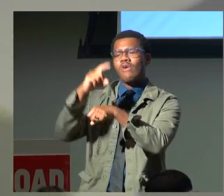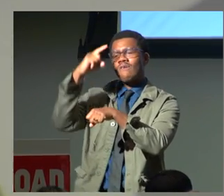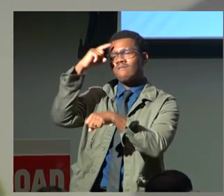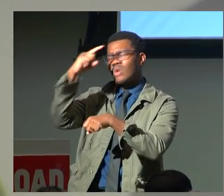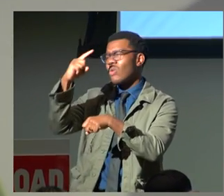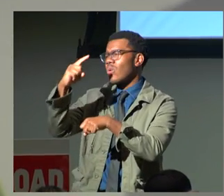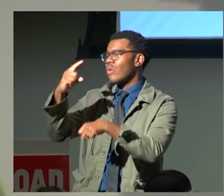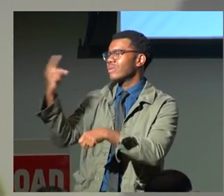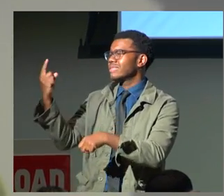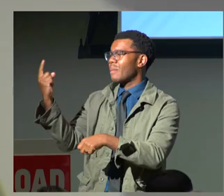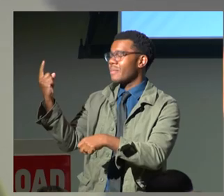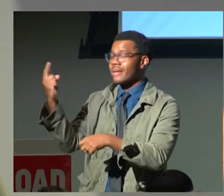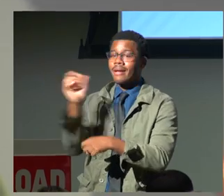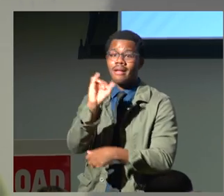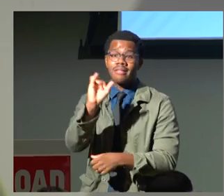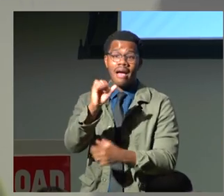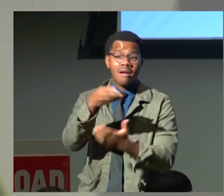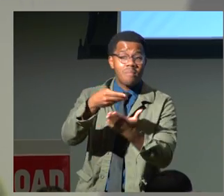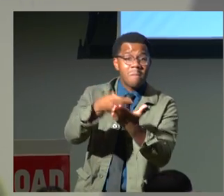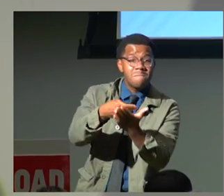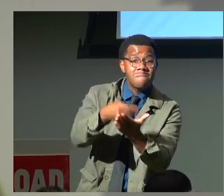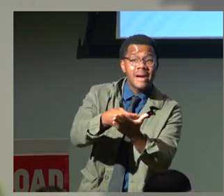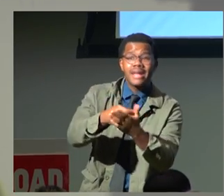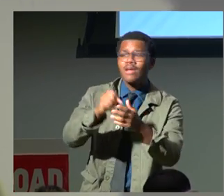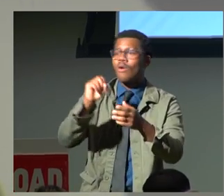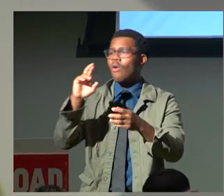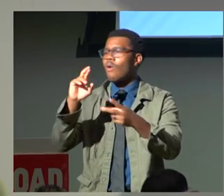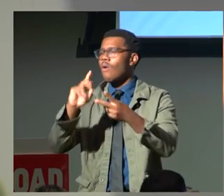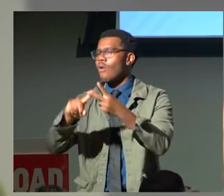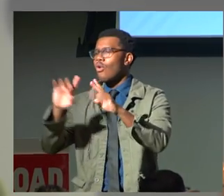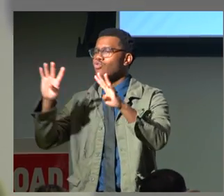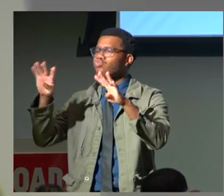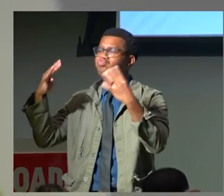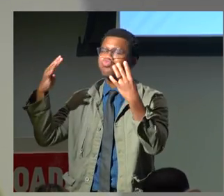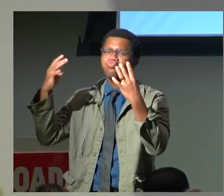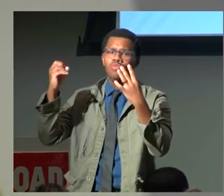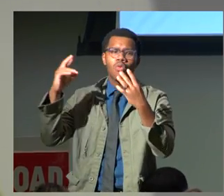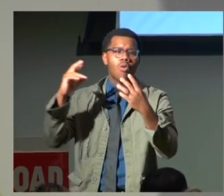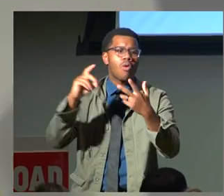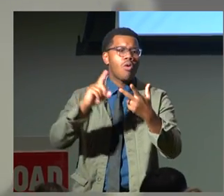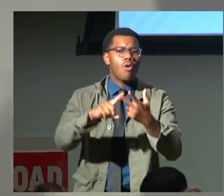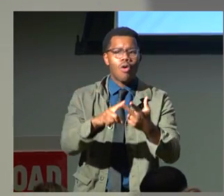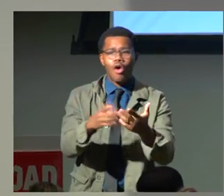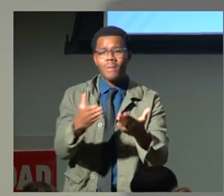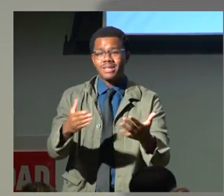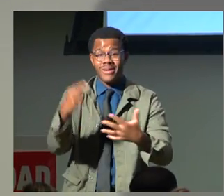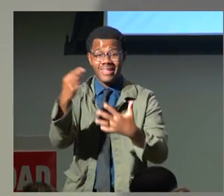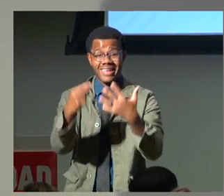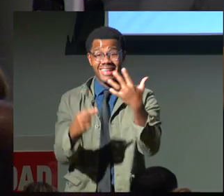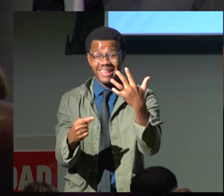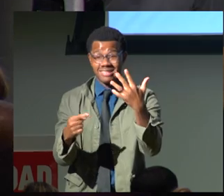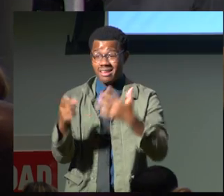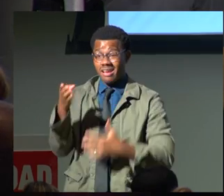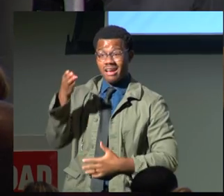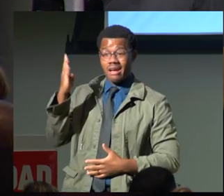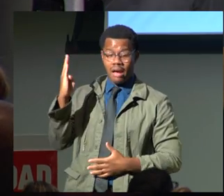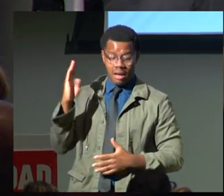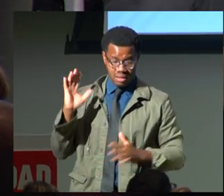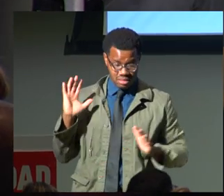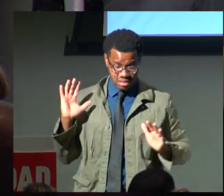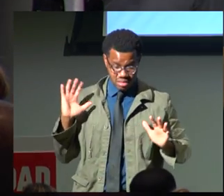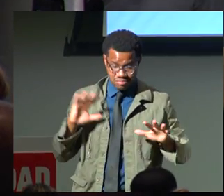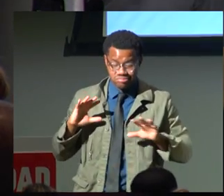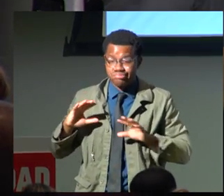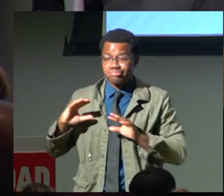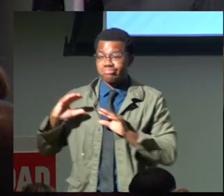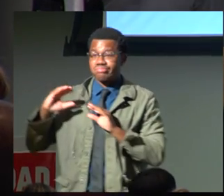for money or the public accolades or material things, that's when God leaves the room. And then once